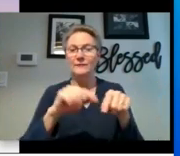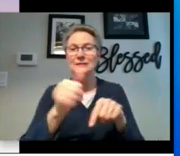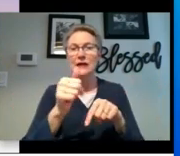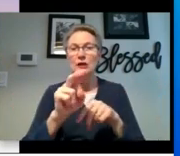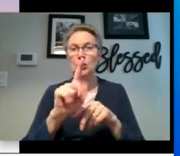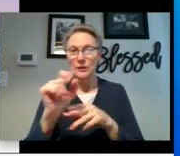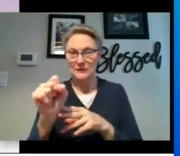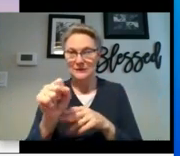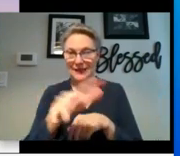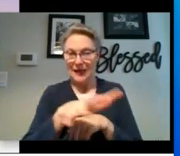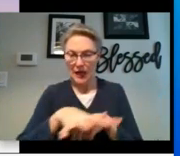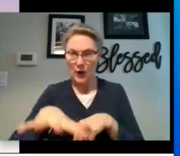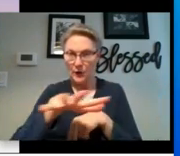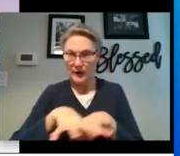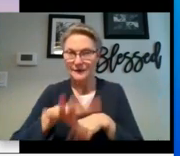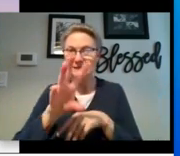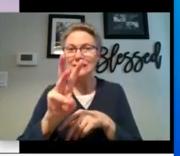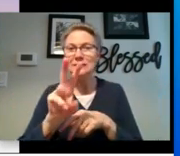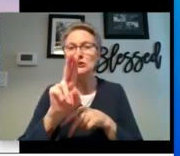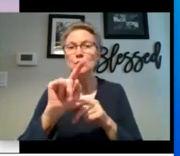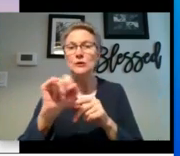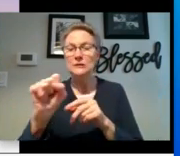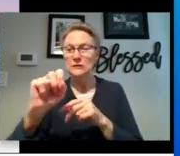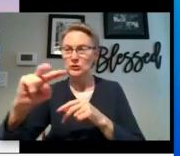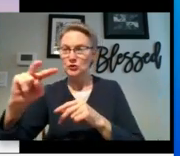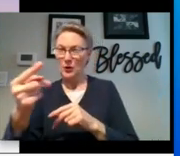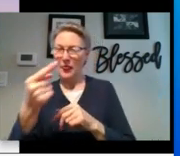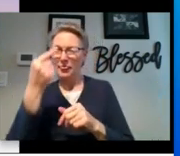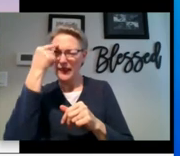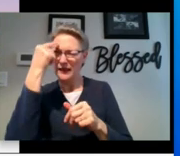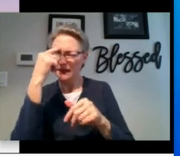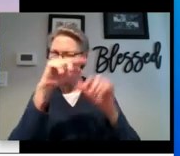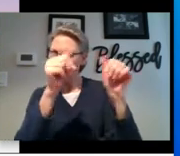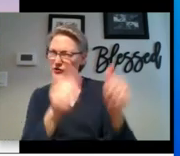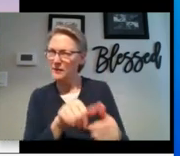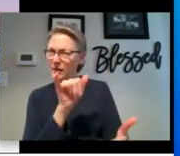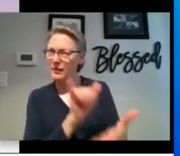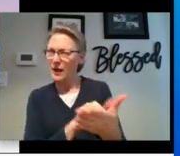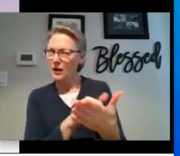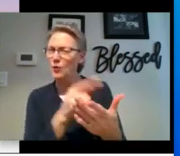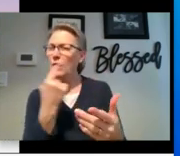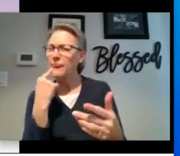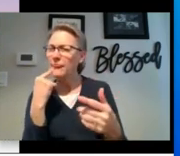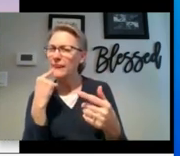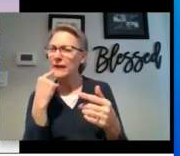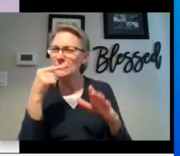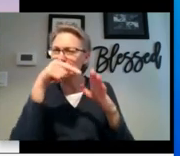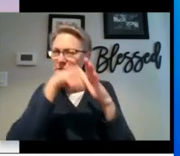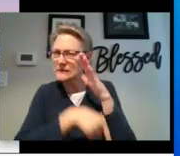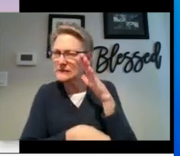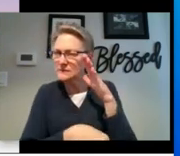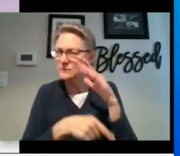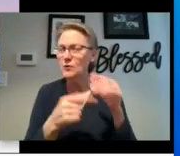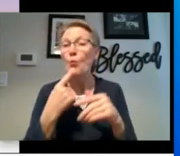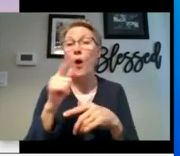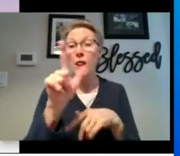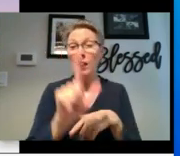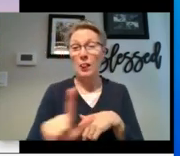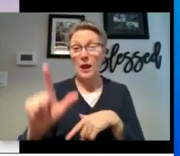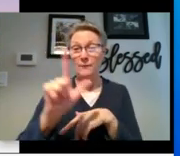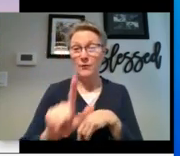So make sure you really think critically about what the shape of that police department must be. 1 library,